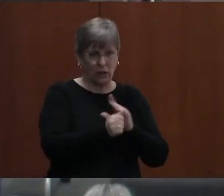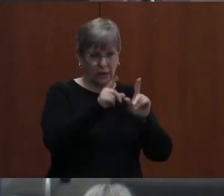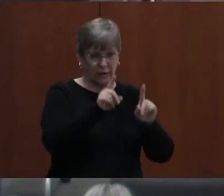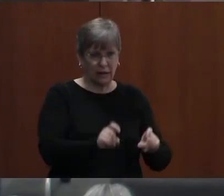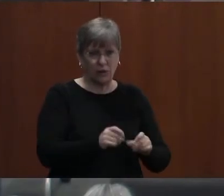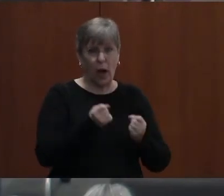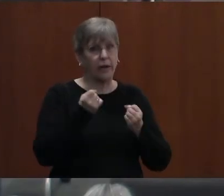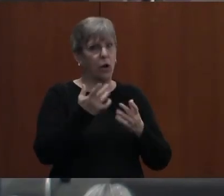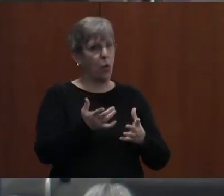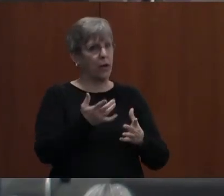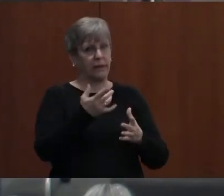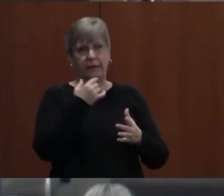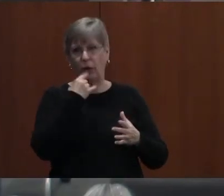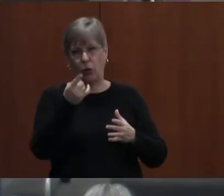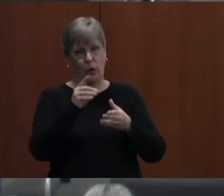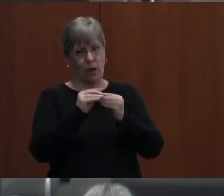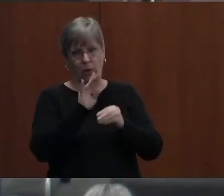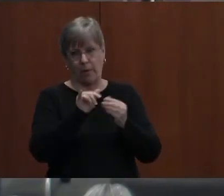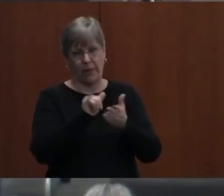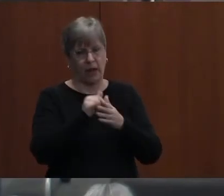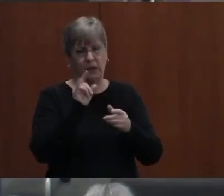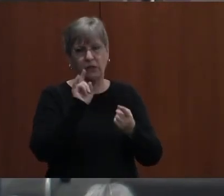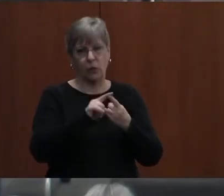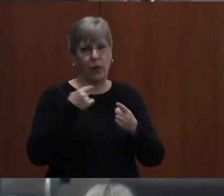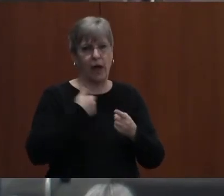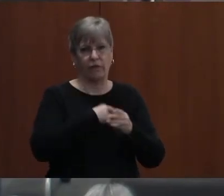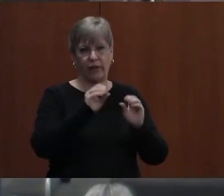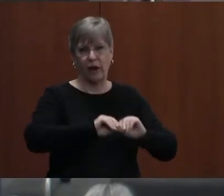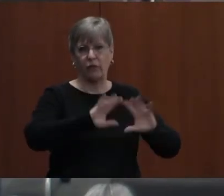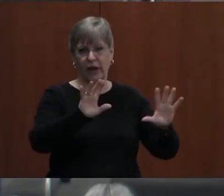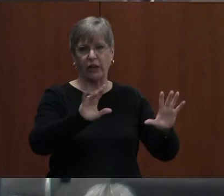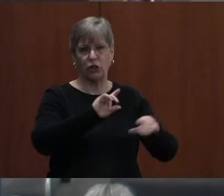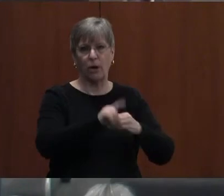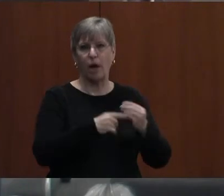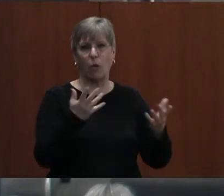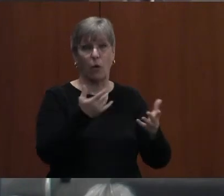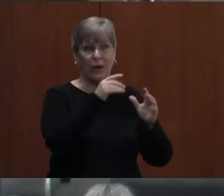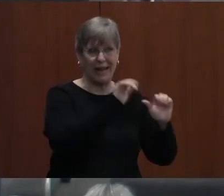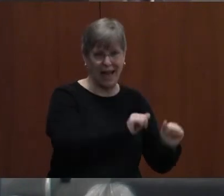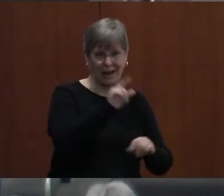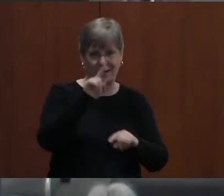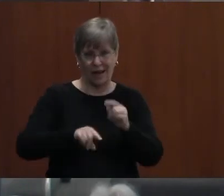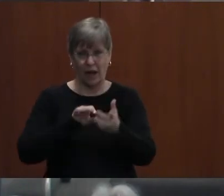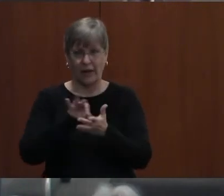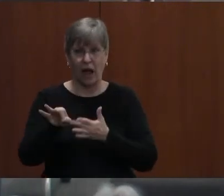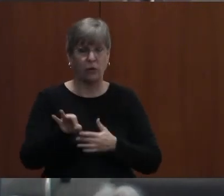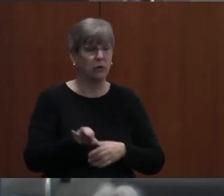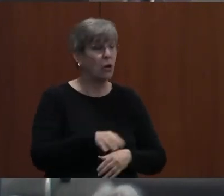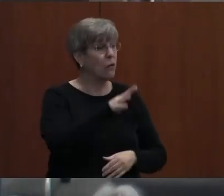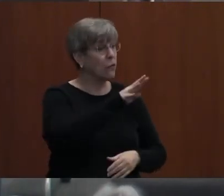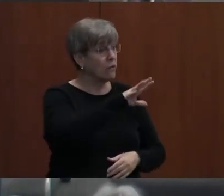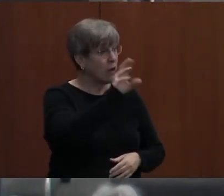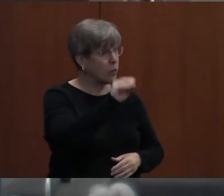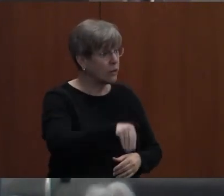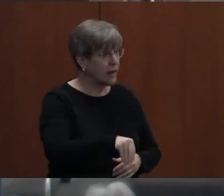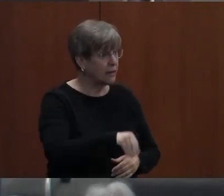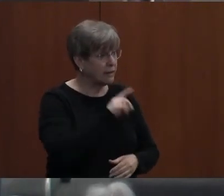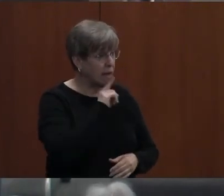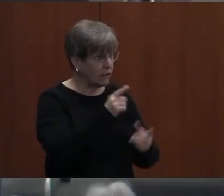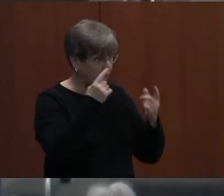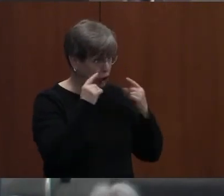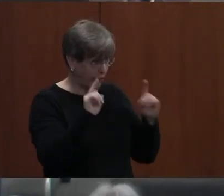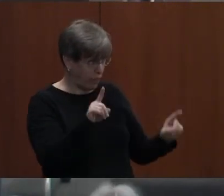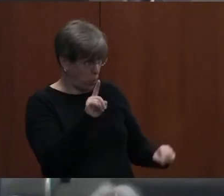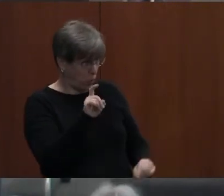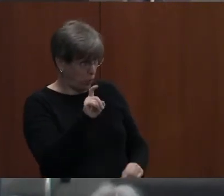So I don't want to give a figure on that until we get a little bit more clarification on what we can and can't count. So is 45% like definitely